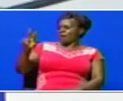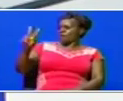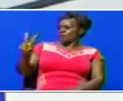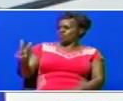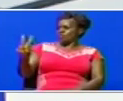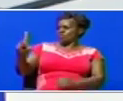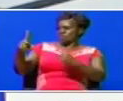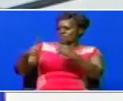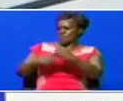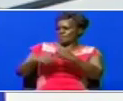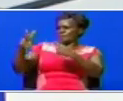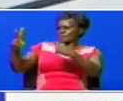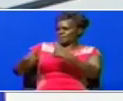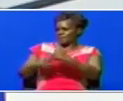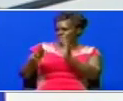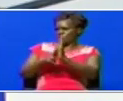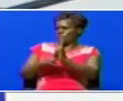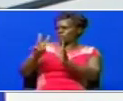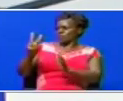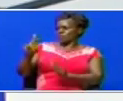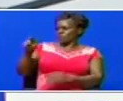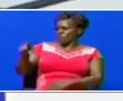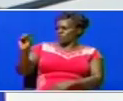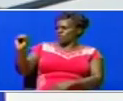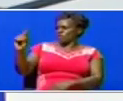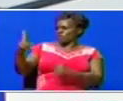267, representing 0.31%.